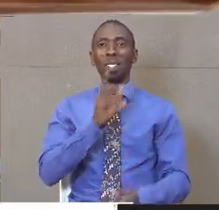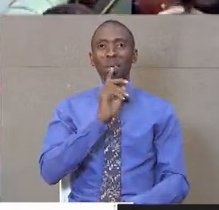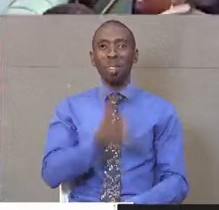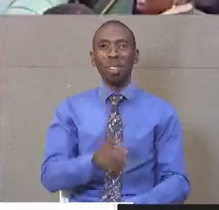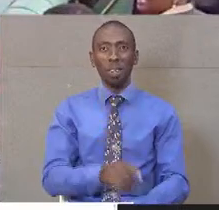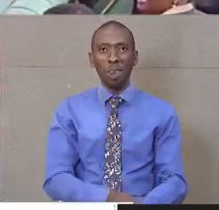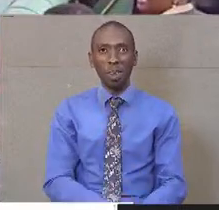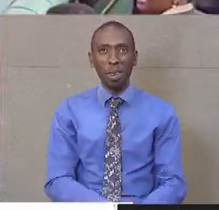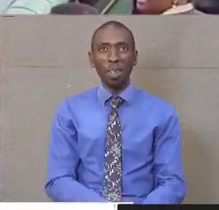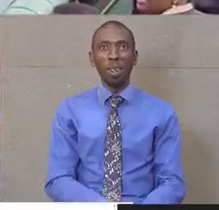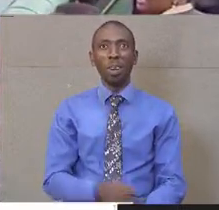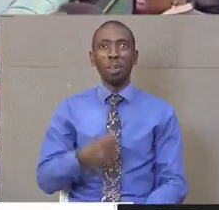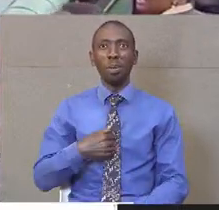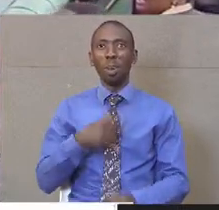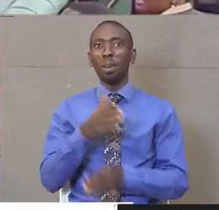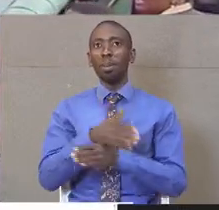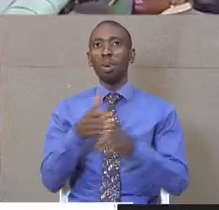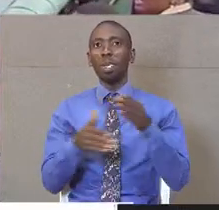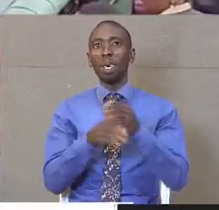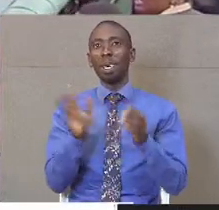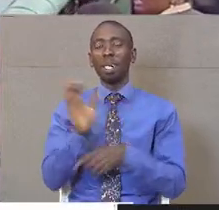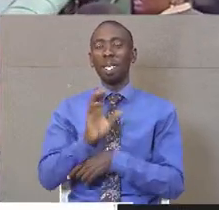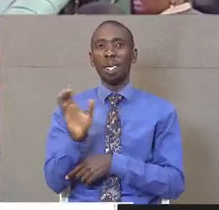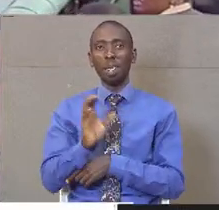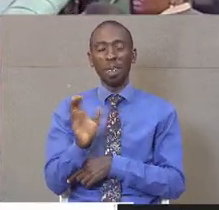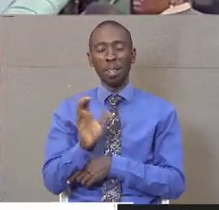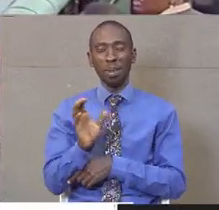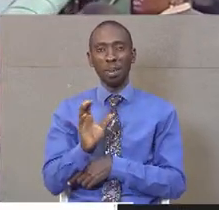I was building a case.